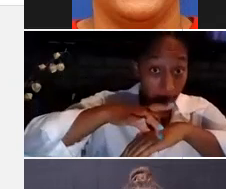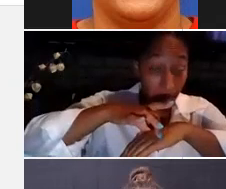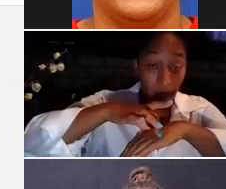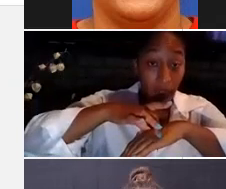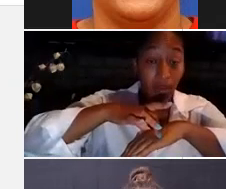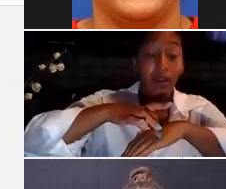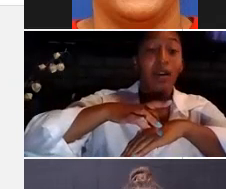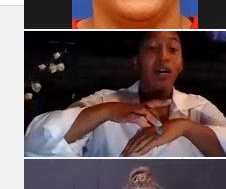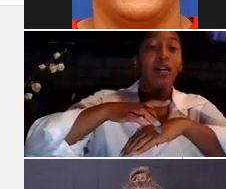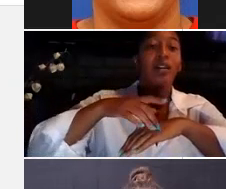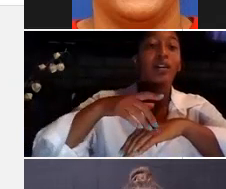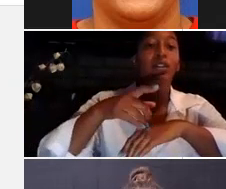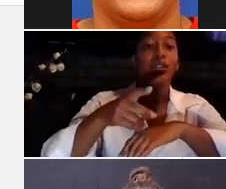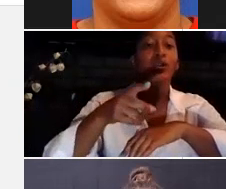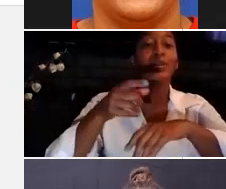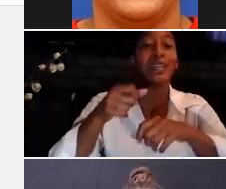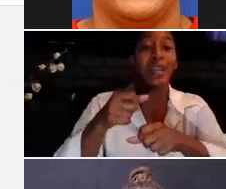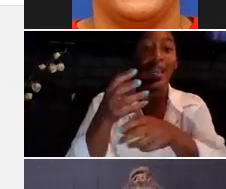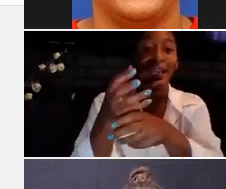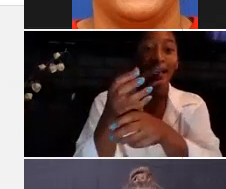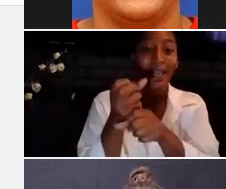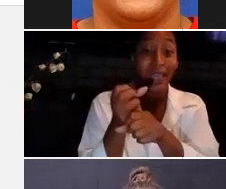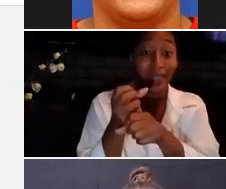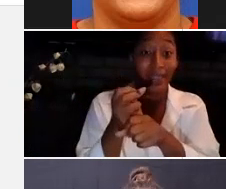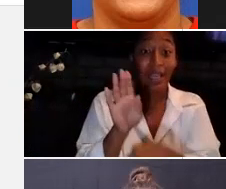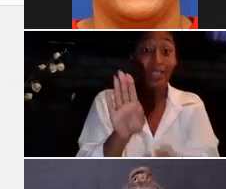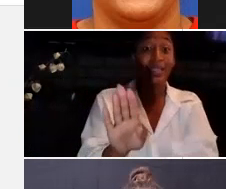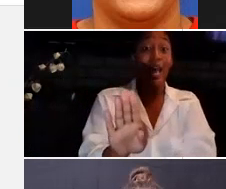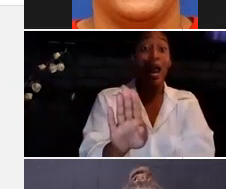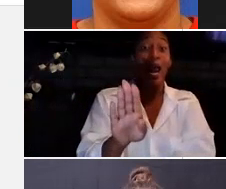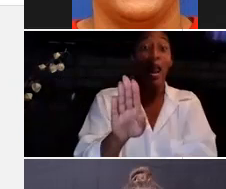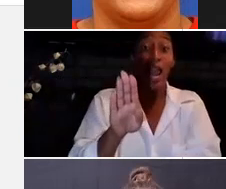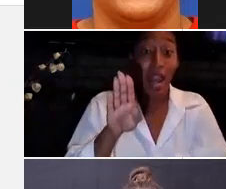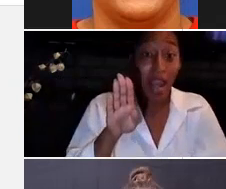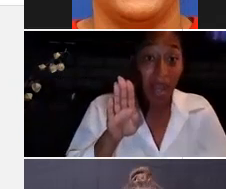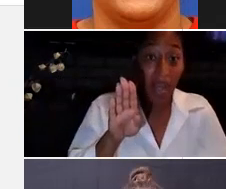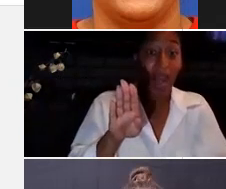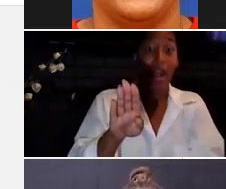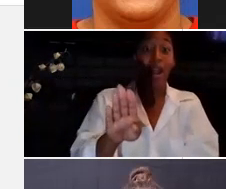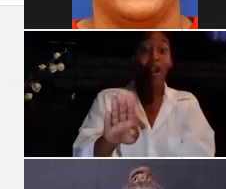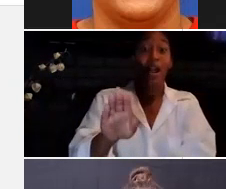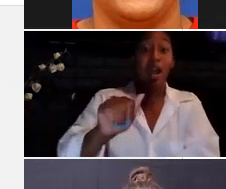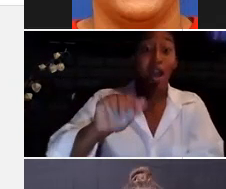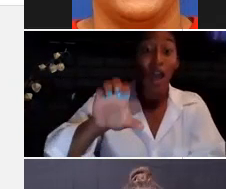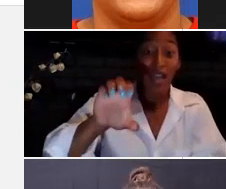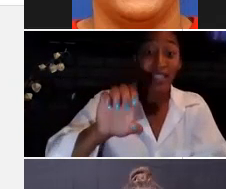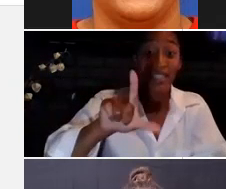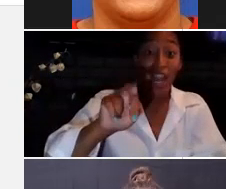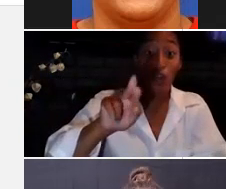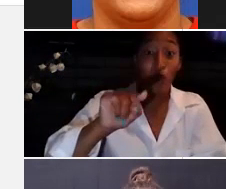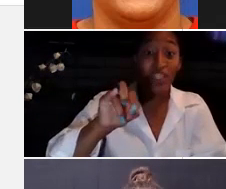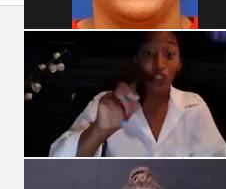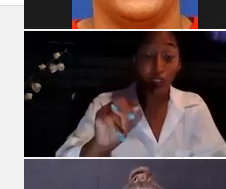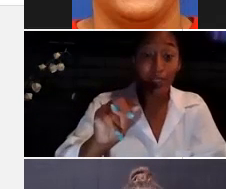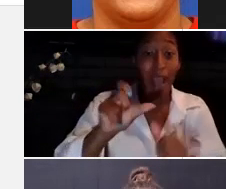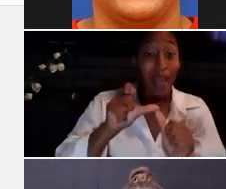we can take the acceleration that the object experiences, the constant acceleration